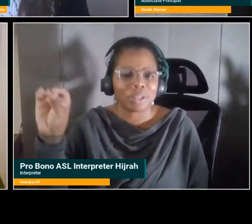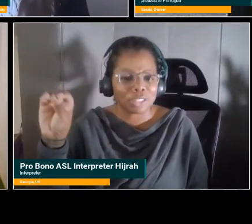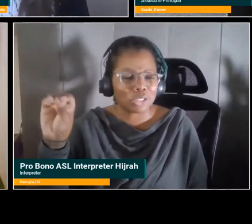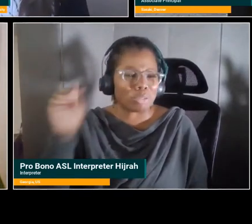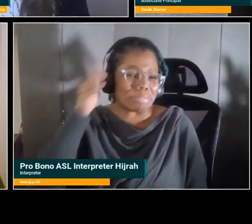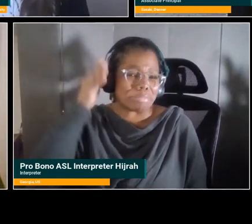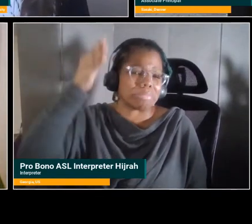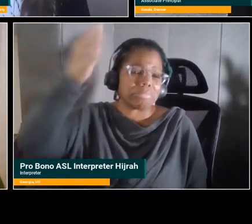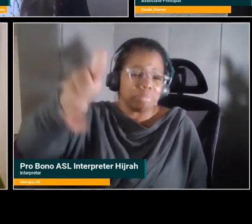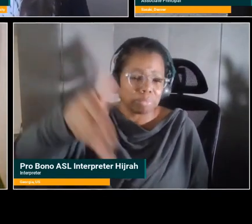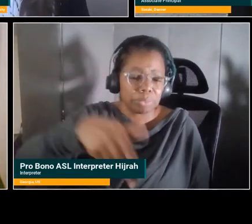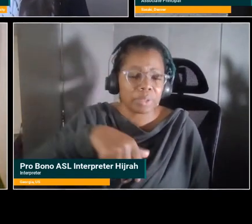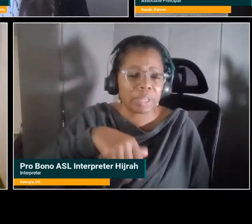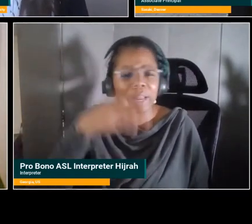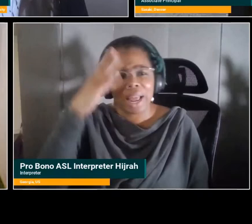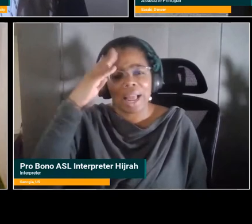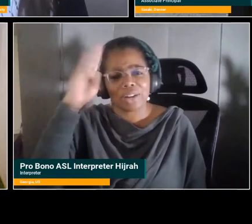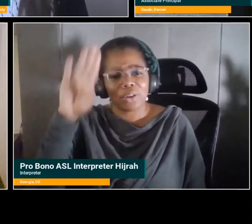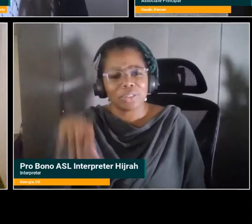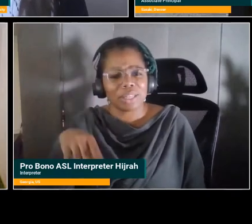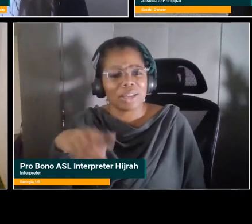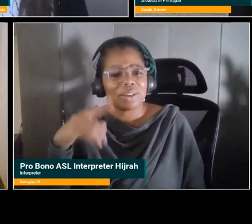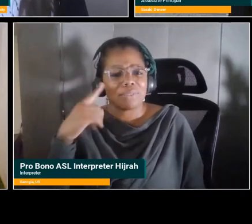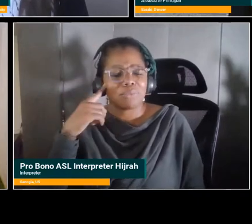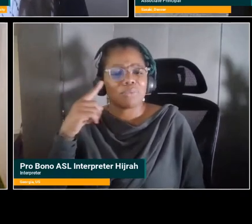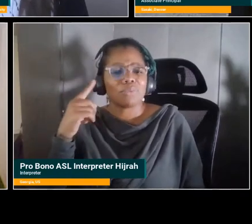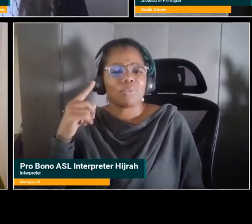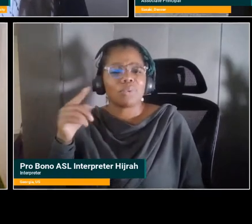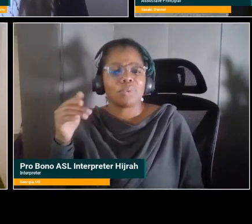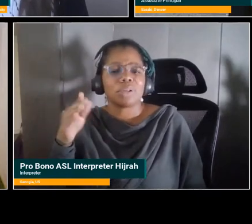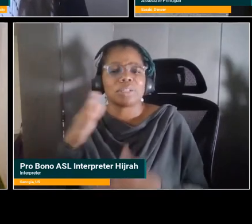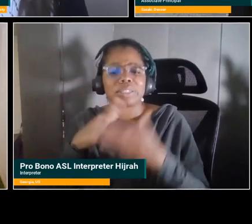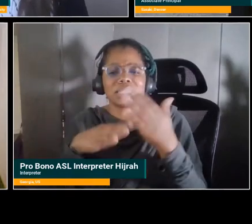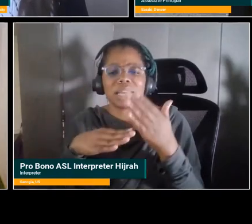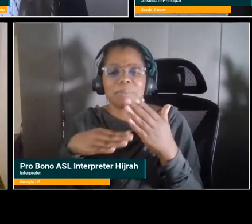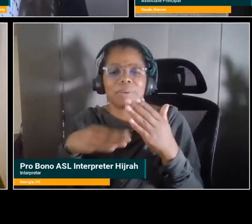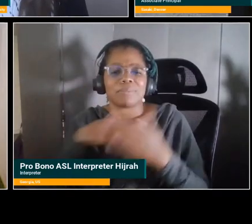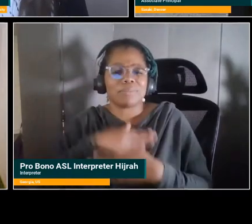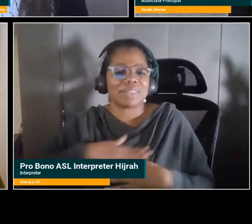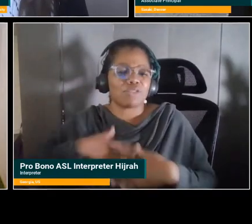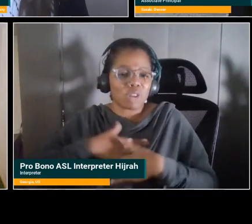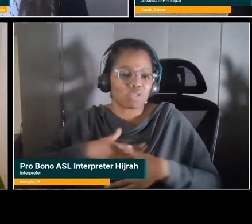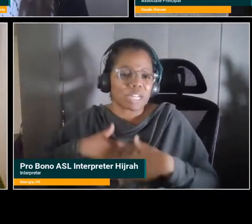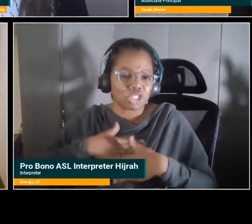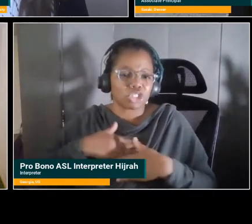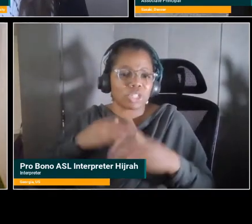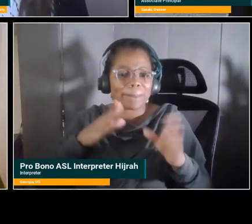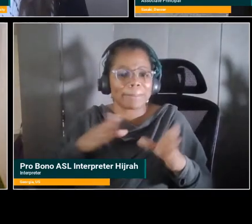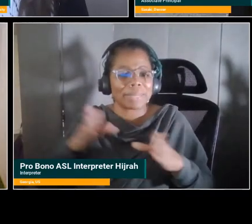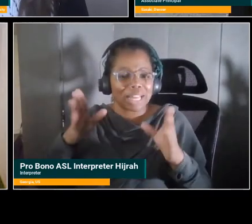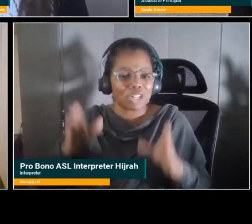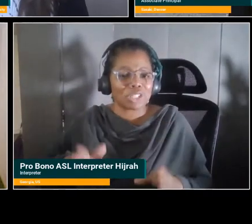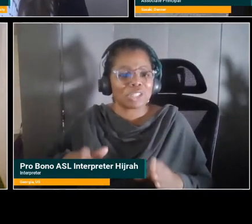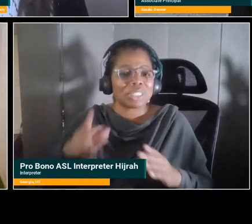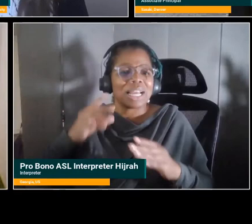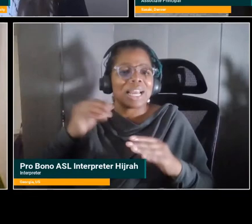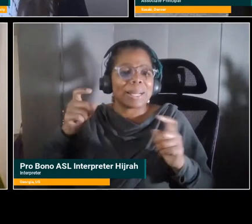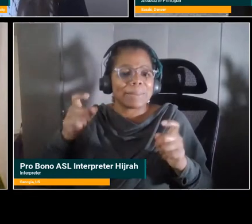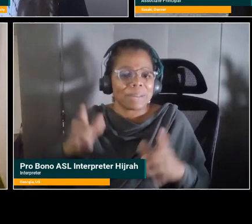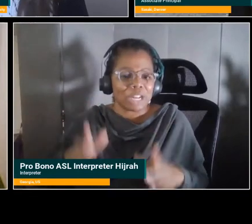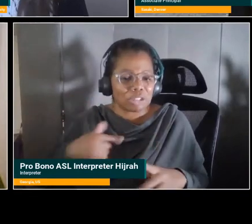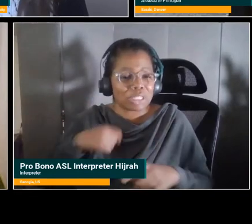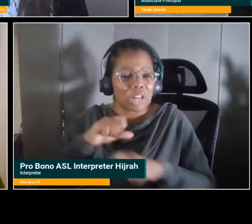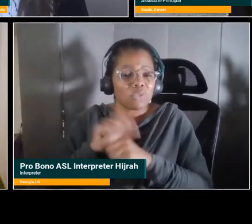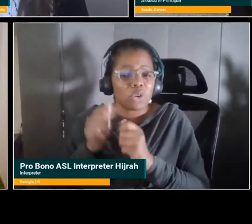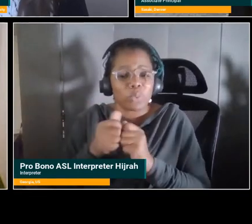know, you know, from some of the kind of recreation planners and managers that I've worked